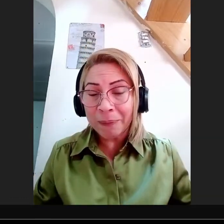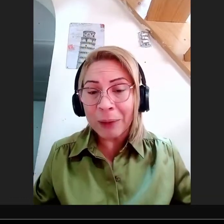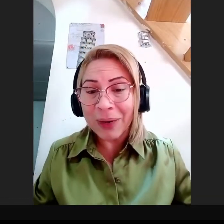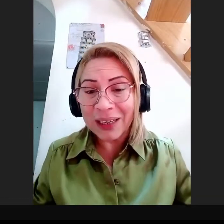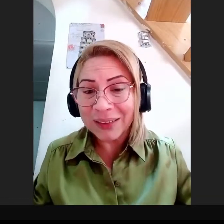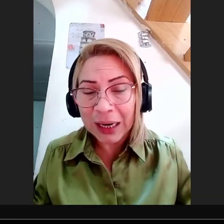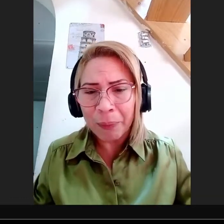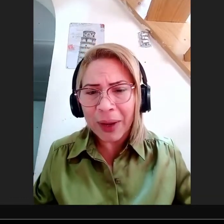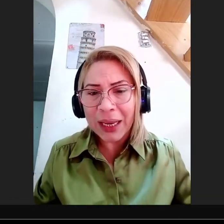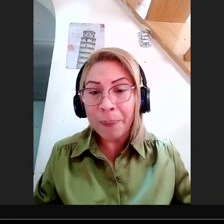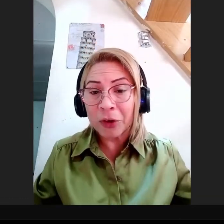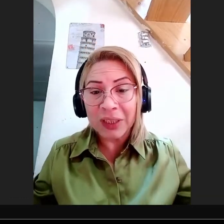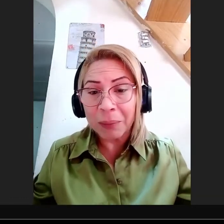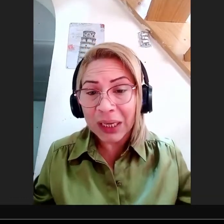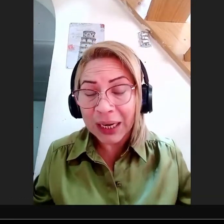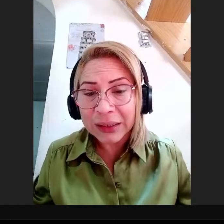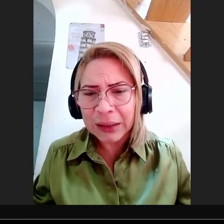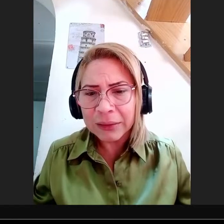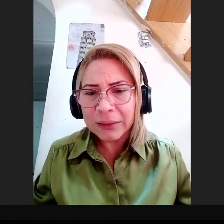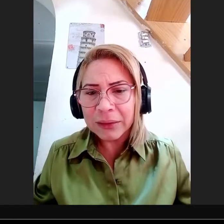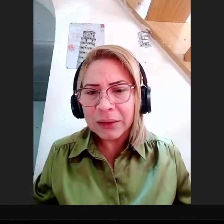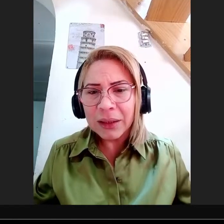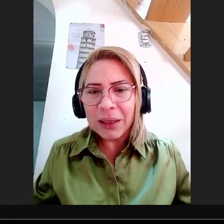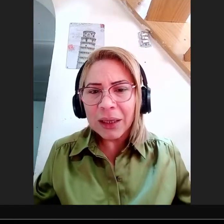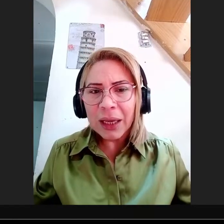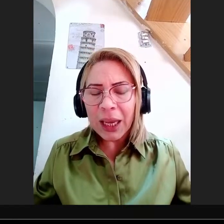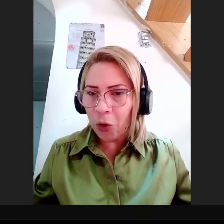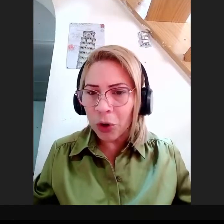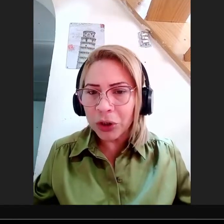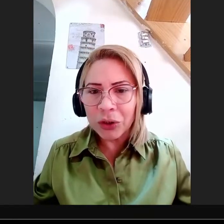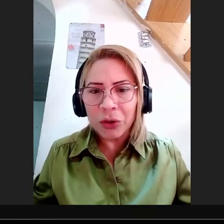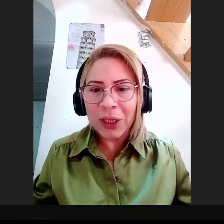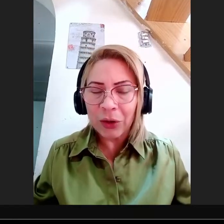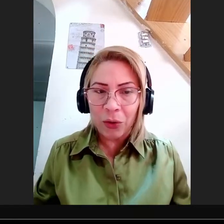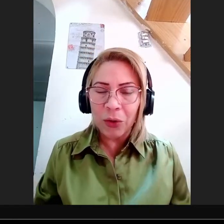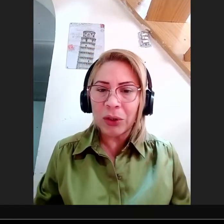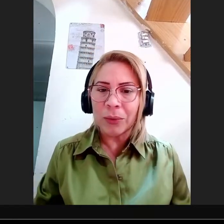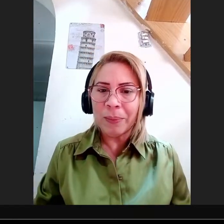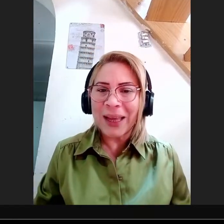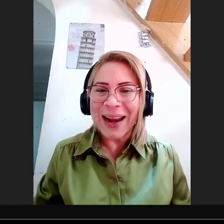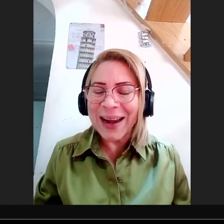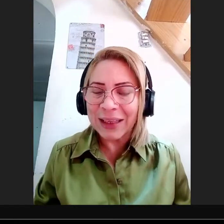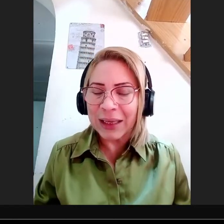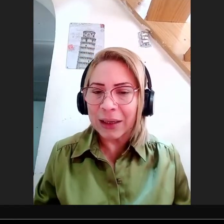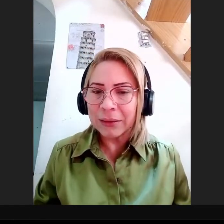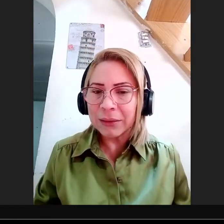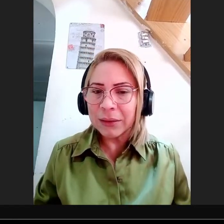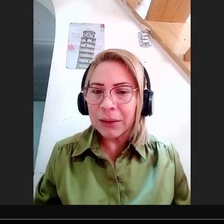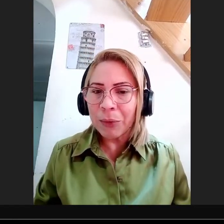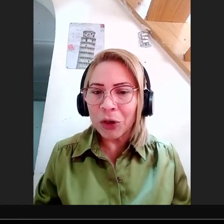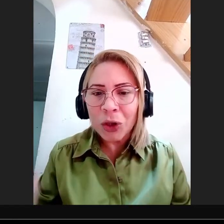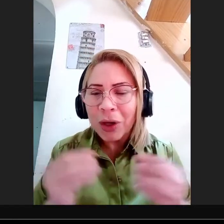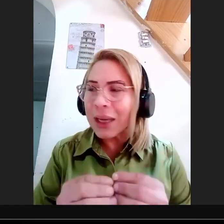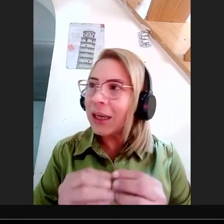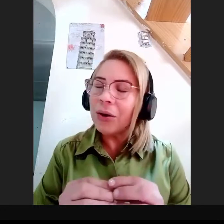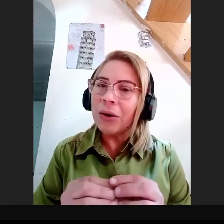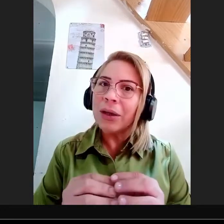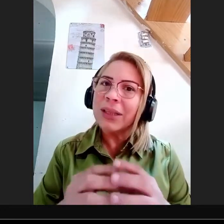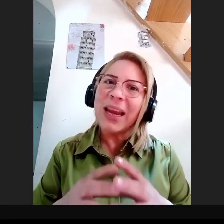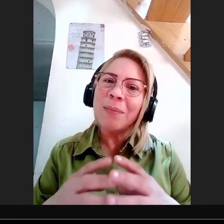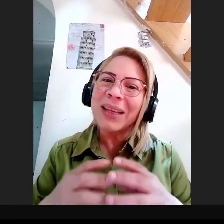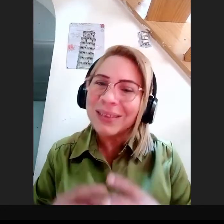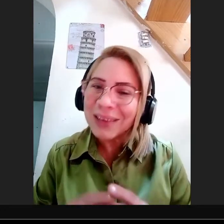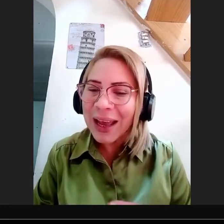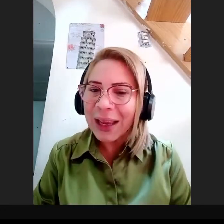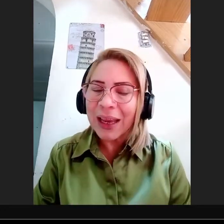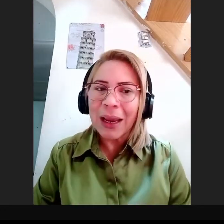under threat that we wouldn't get the documents that we need in order to stay in the country just because we were migrants. Is that fair? Of course it's